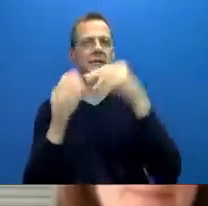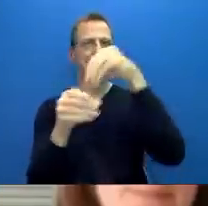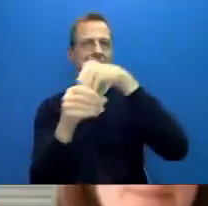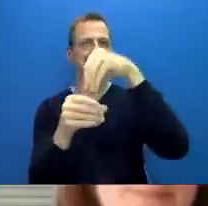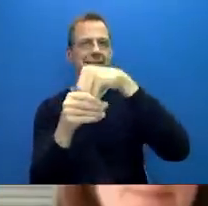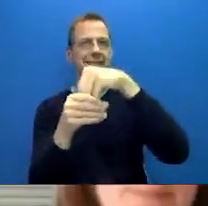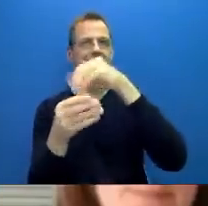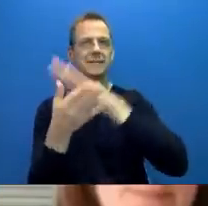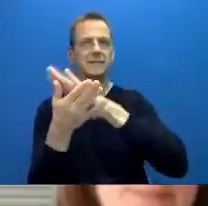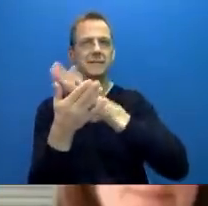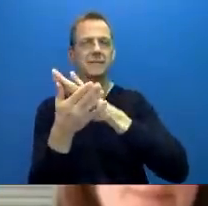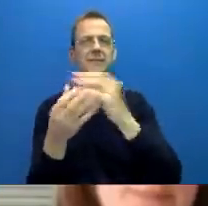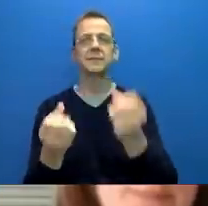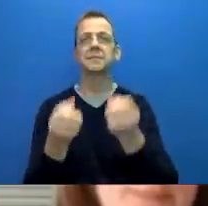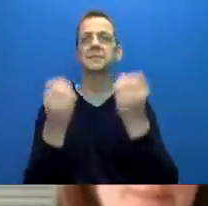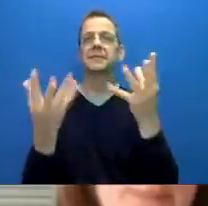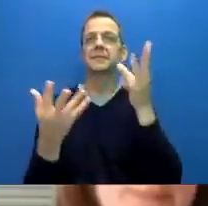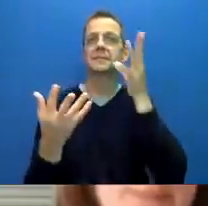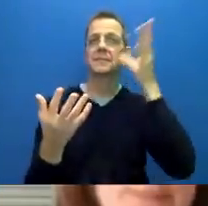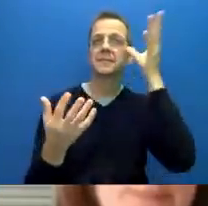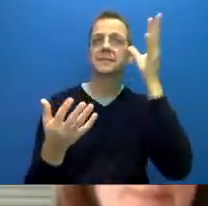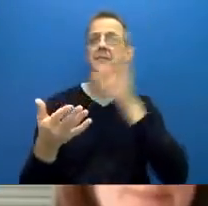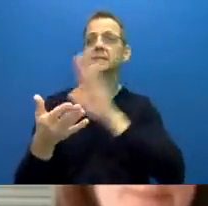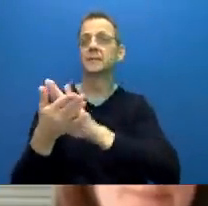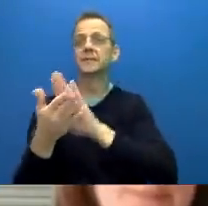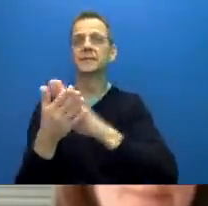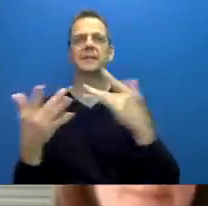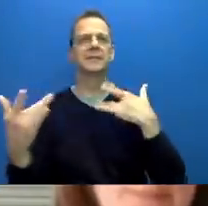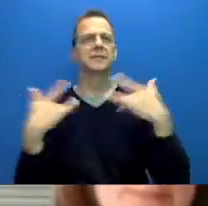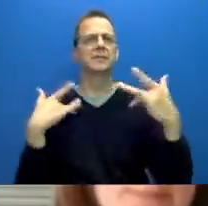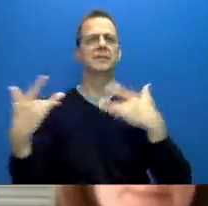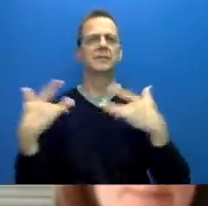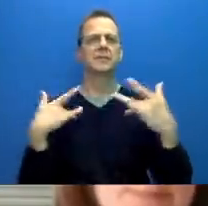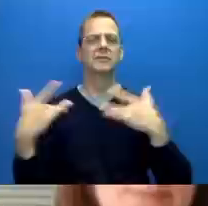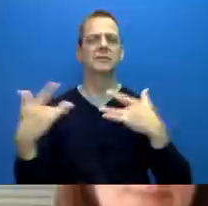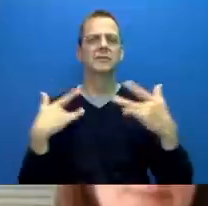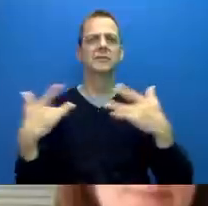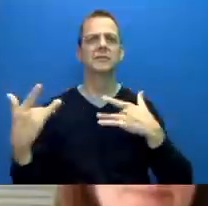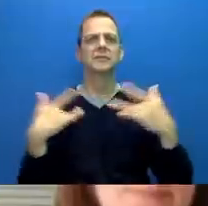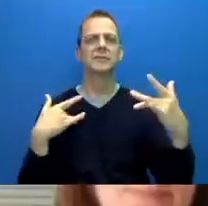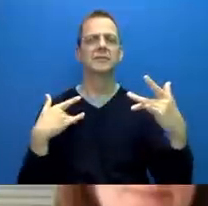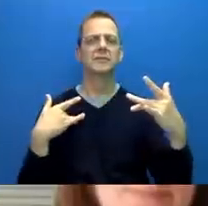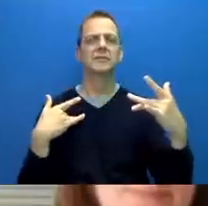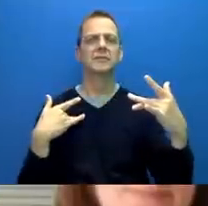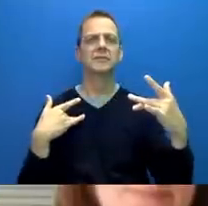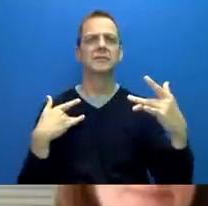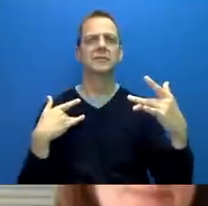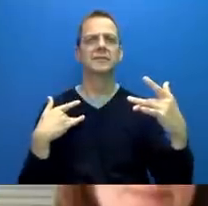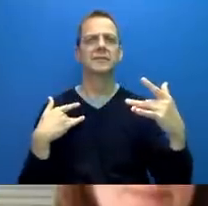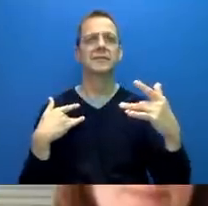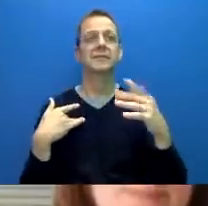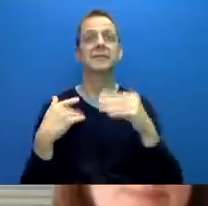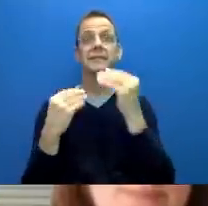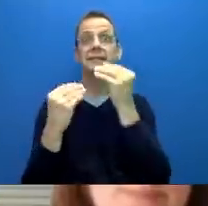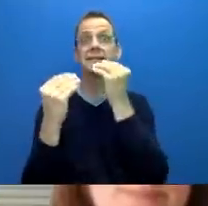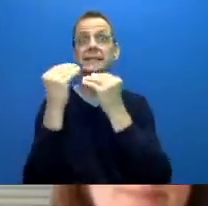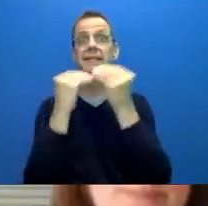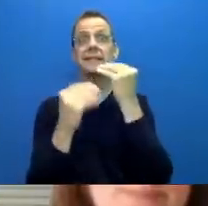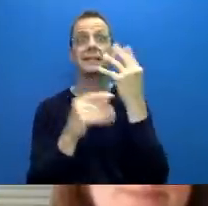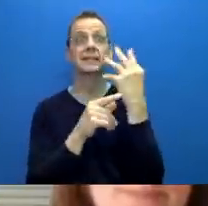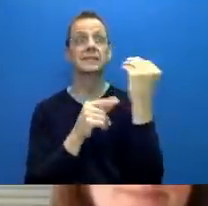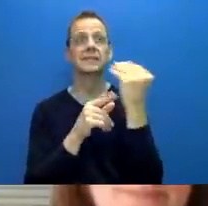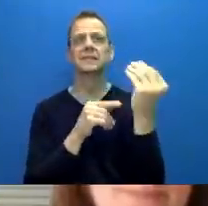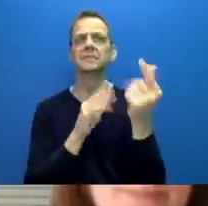around why their children can't eat lunch outside, and if they are in a school board that is masked during the